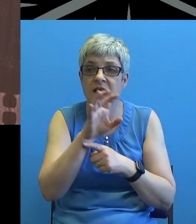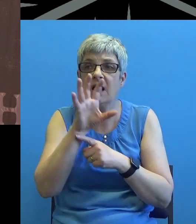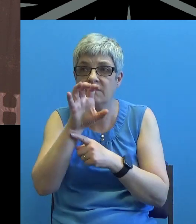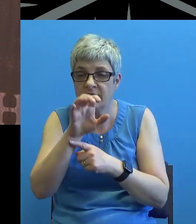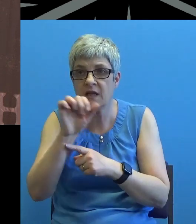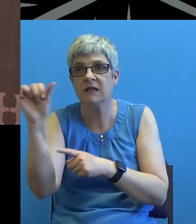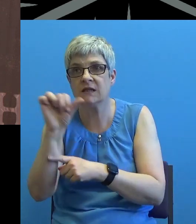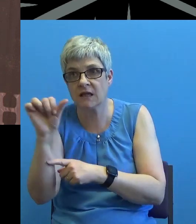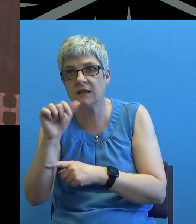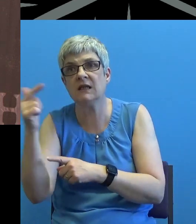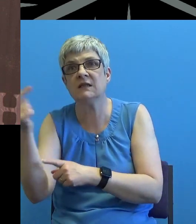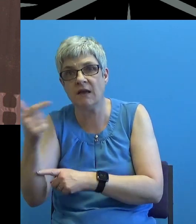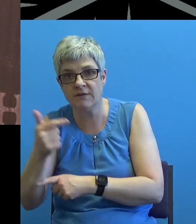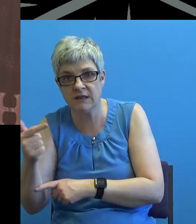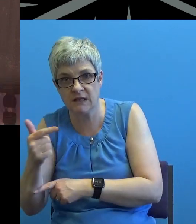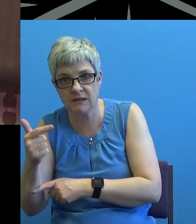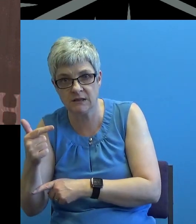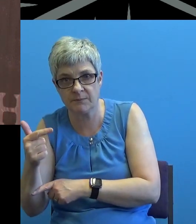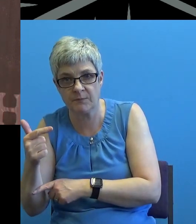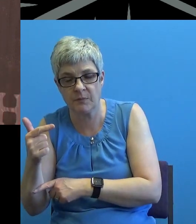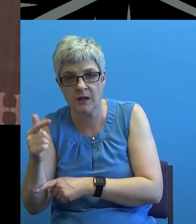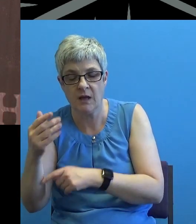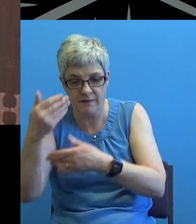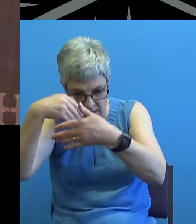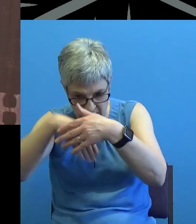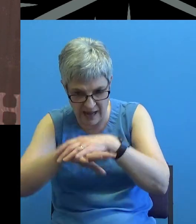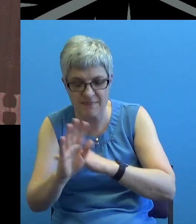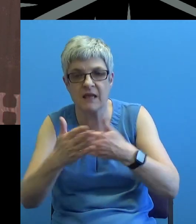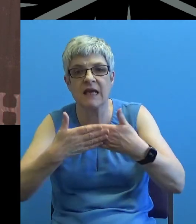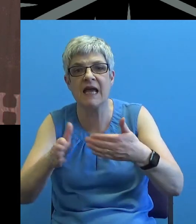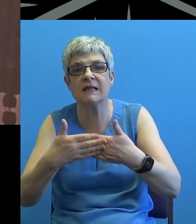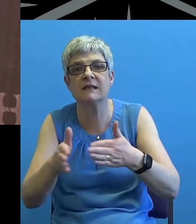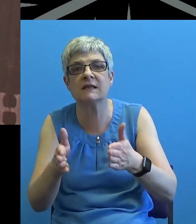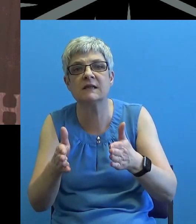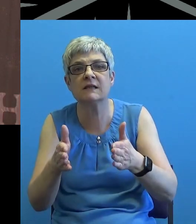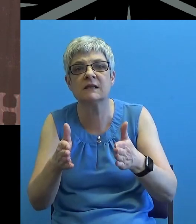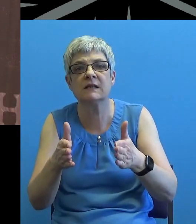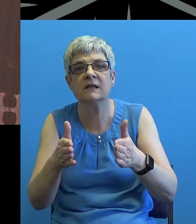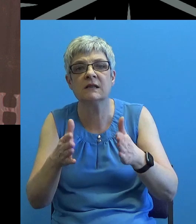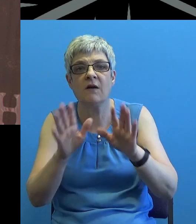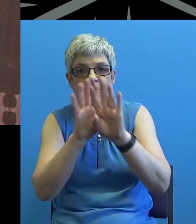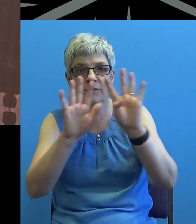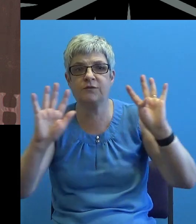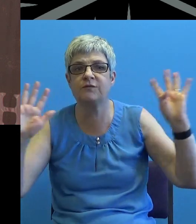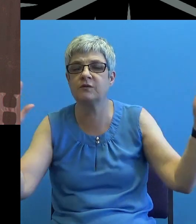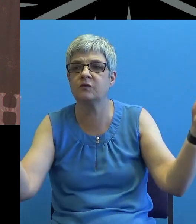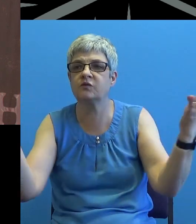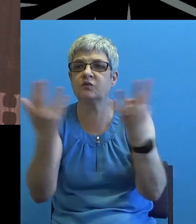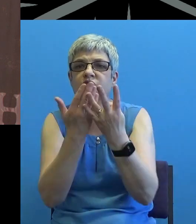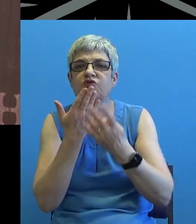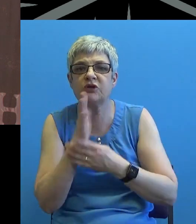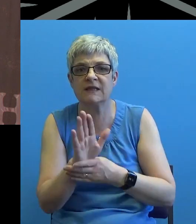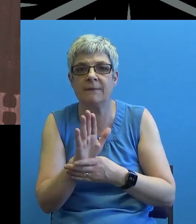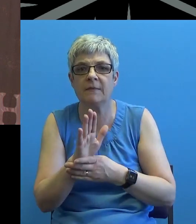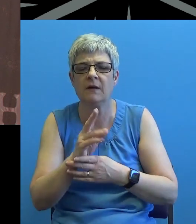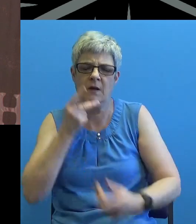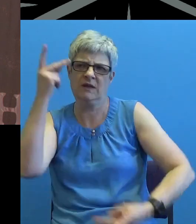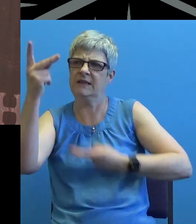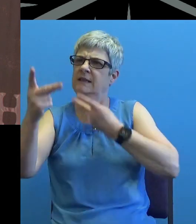Psalm 16, Psalm 17. And as they entered the gates of the walls of Jerusalem, they would burst into